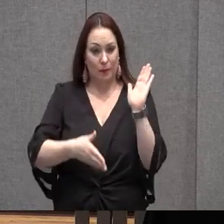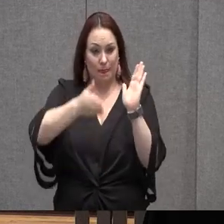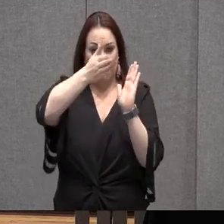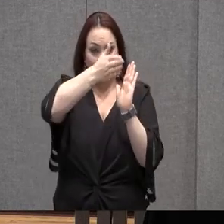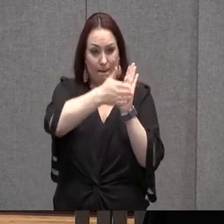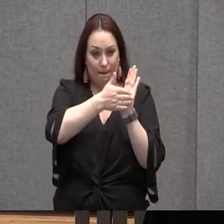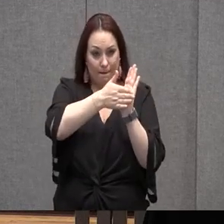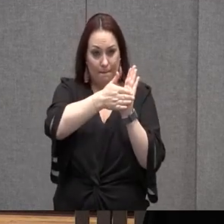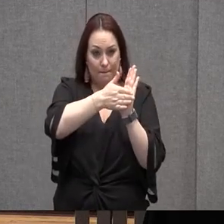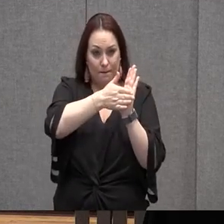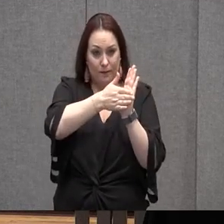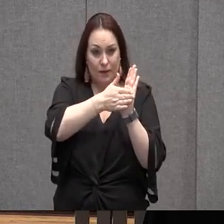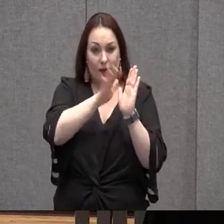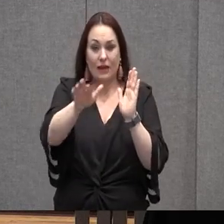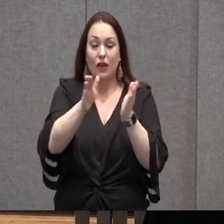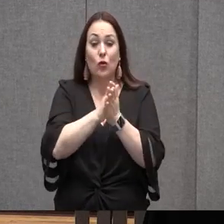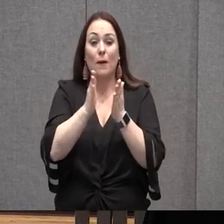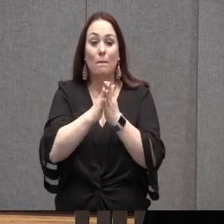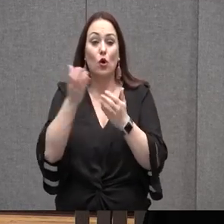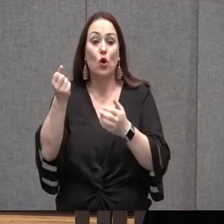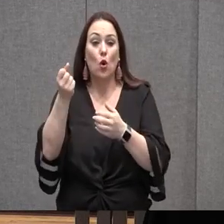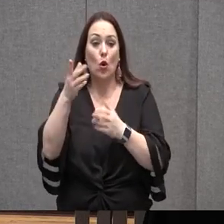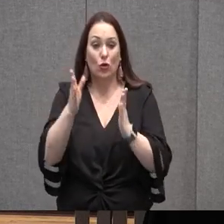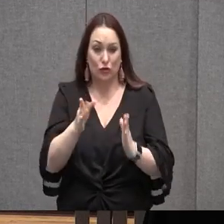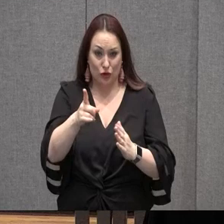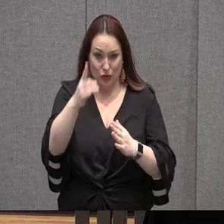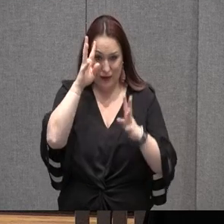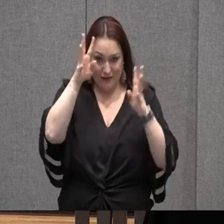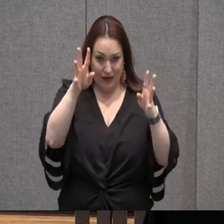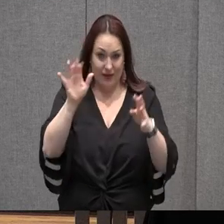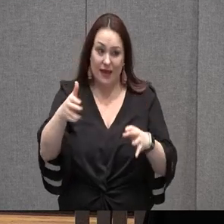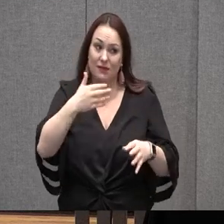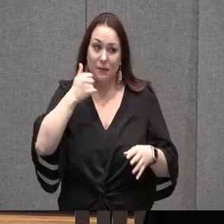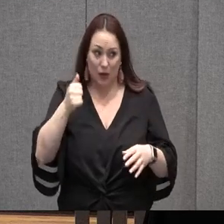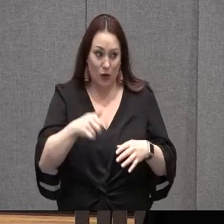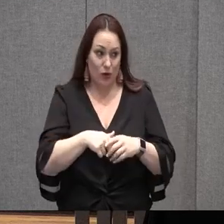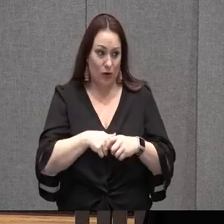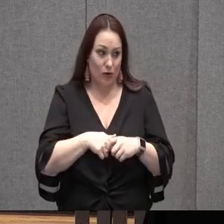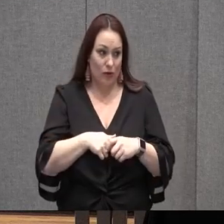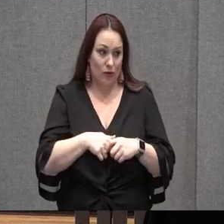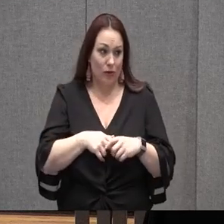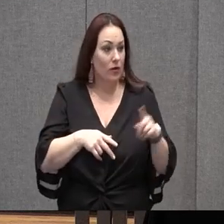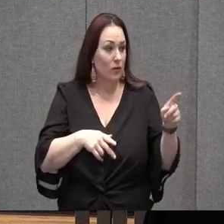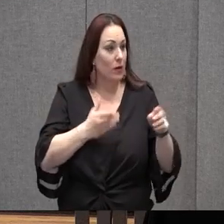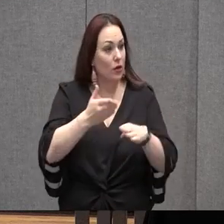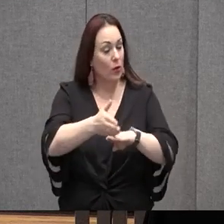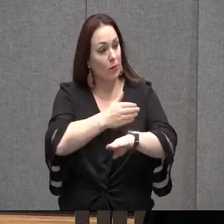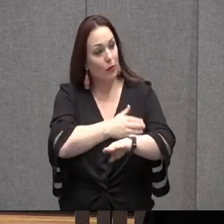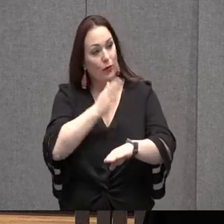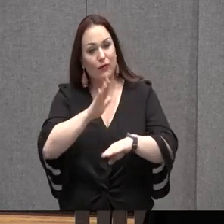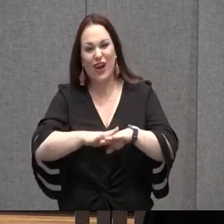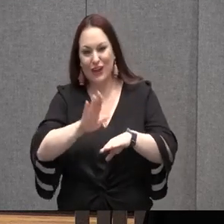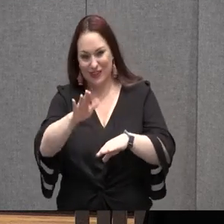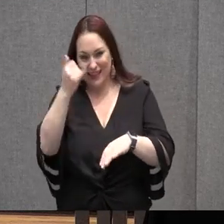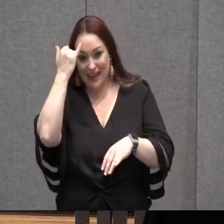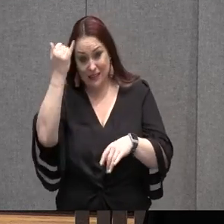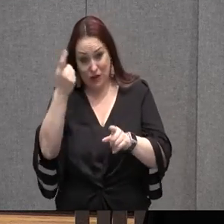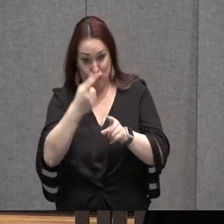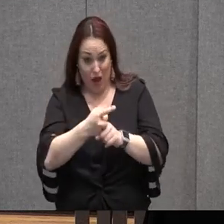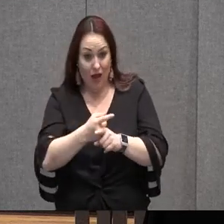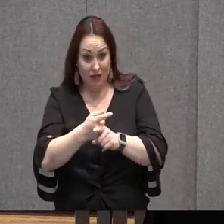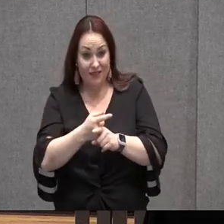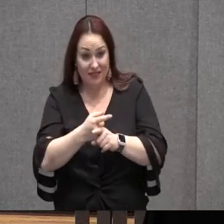book holder that you invented. Oh yeah, that's actually way better. Yeah, but you improved upon the idea, right? Yeah.